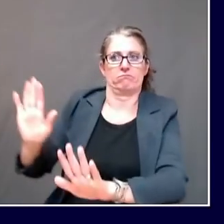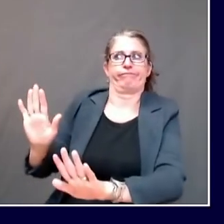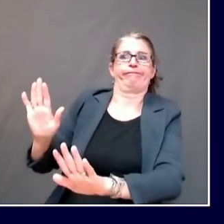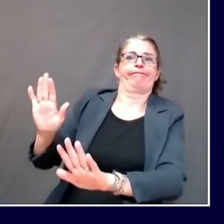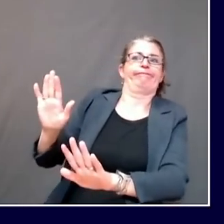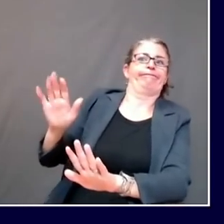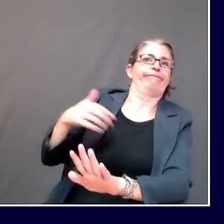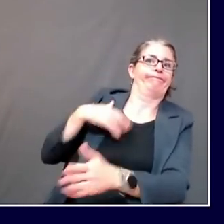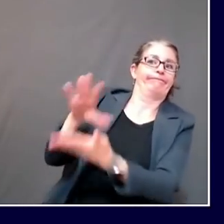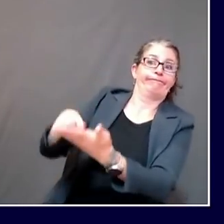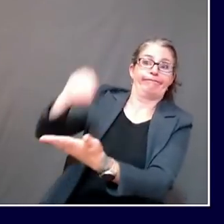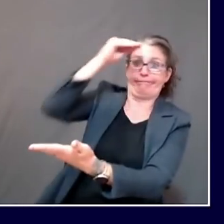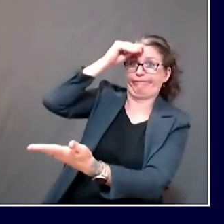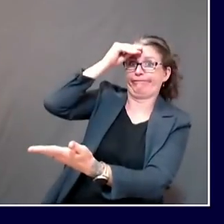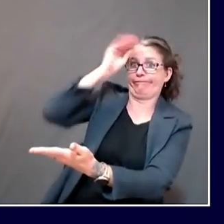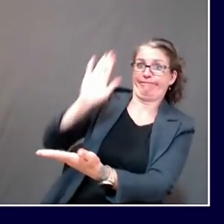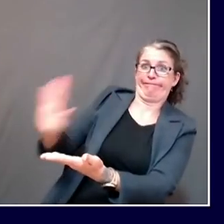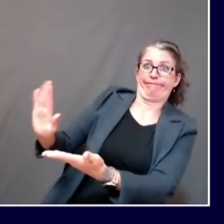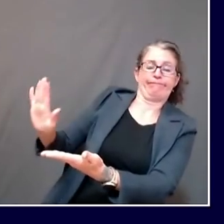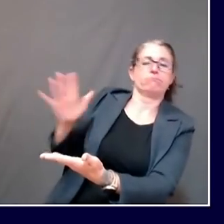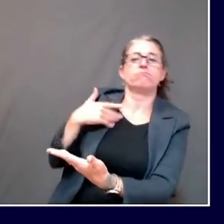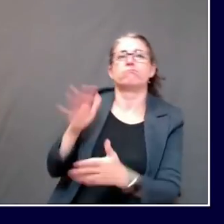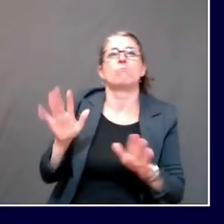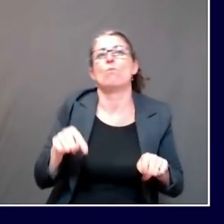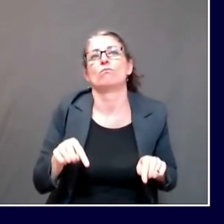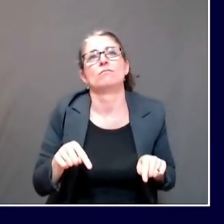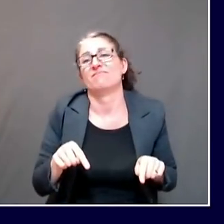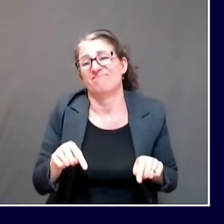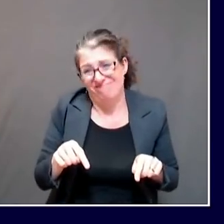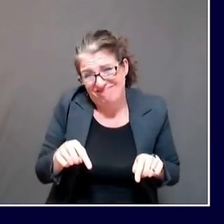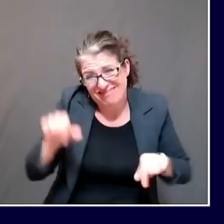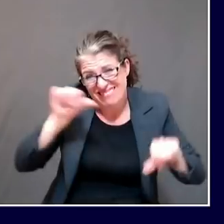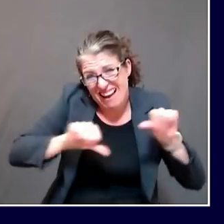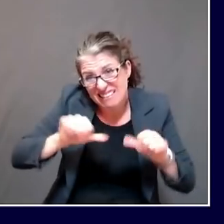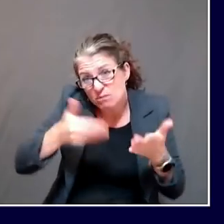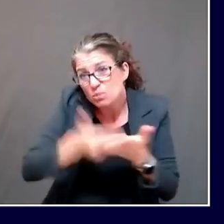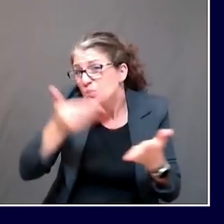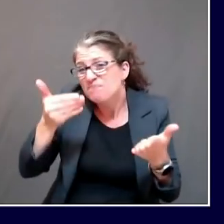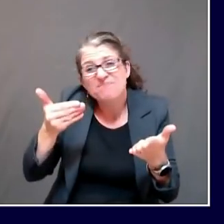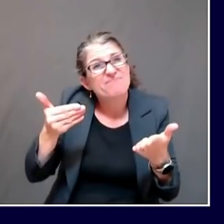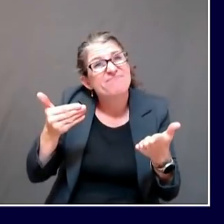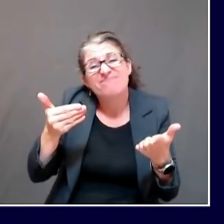restrictions. Right now, we're not planning to change anything at this time.